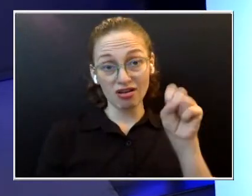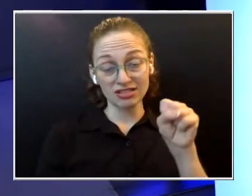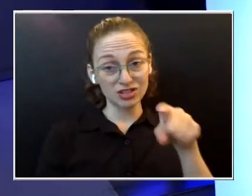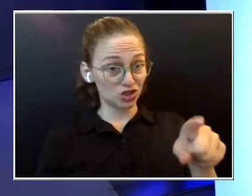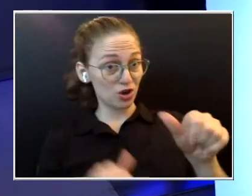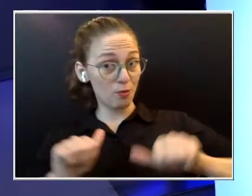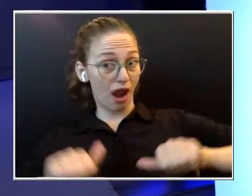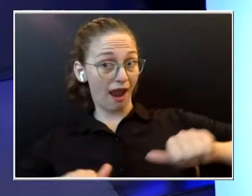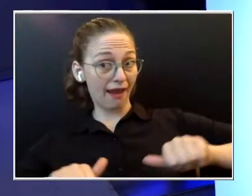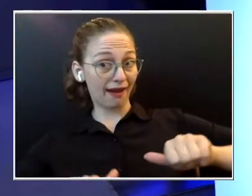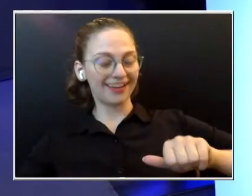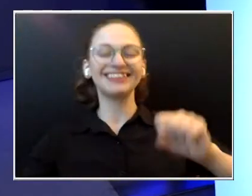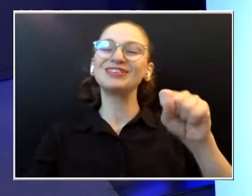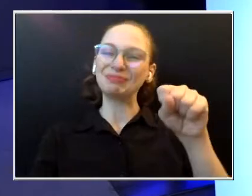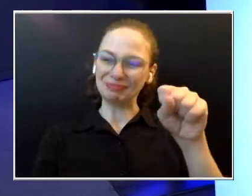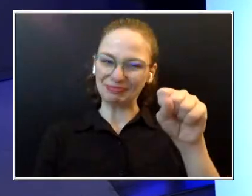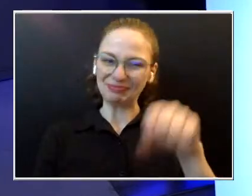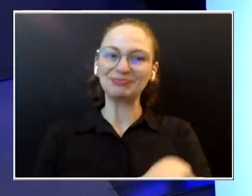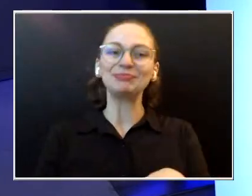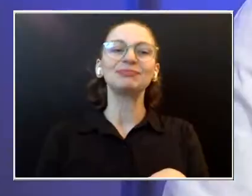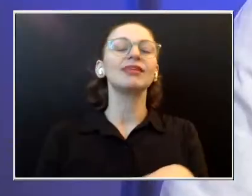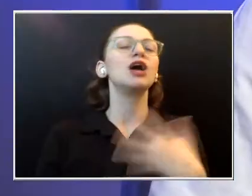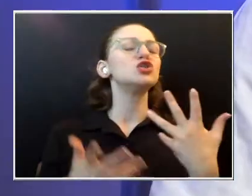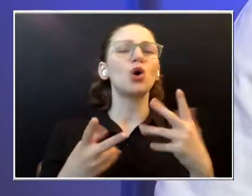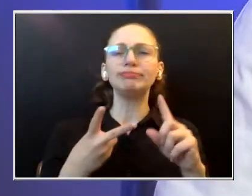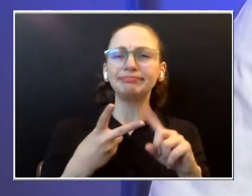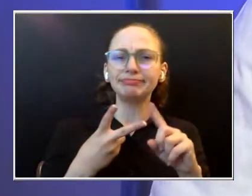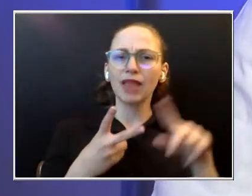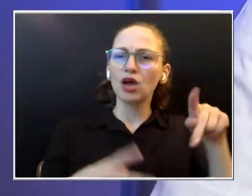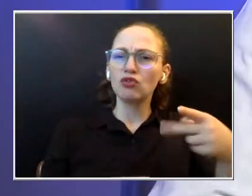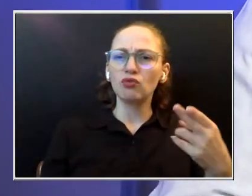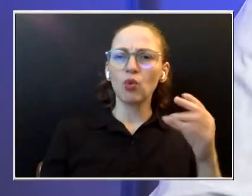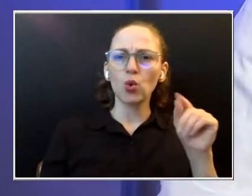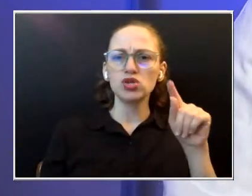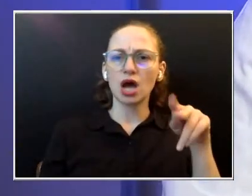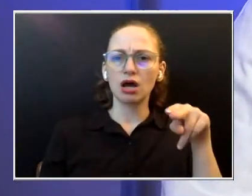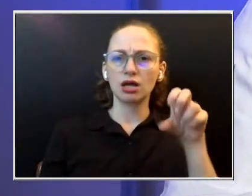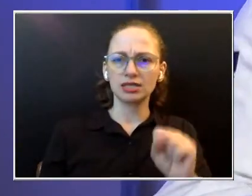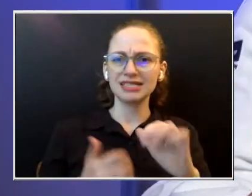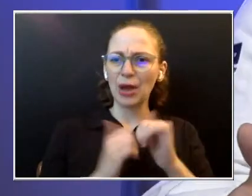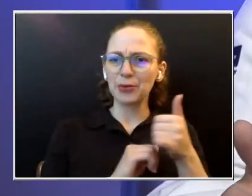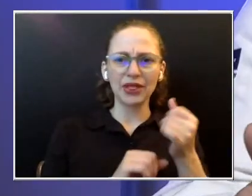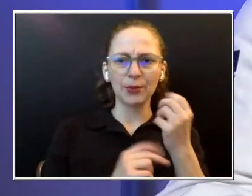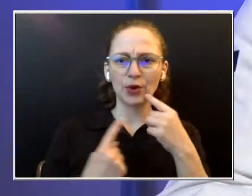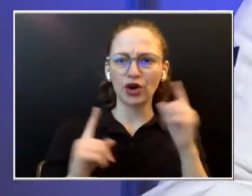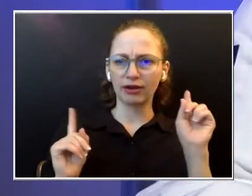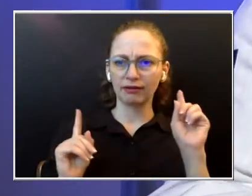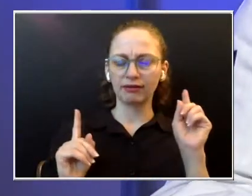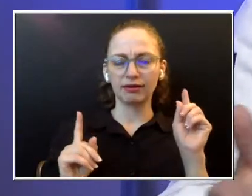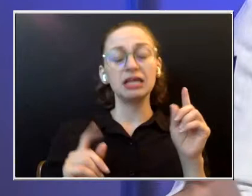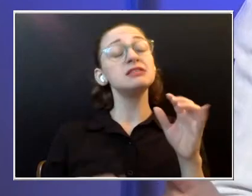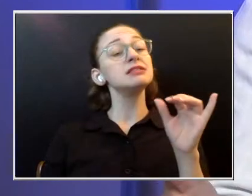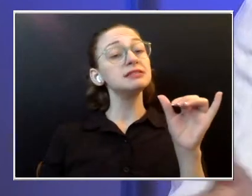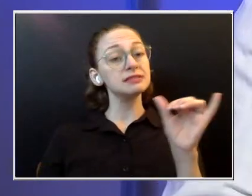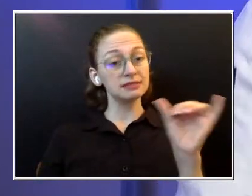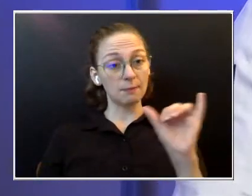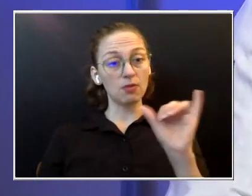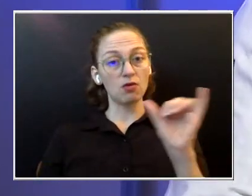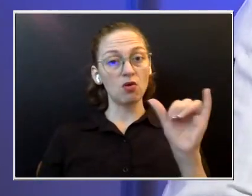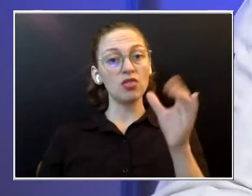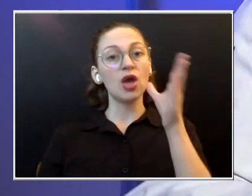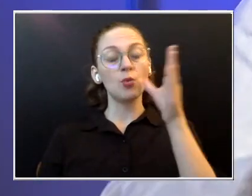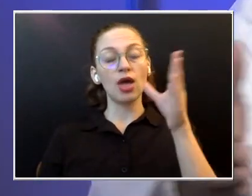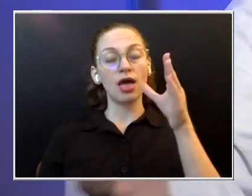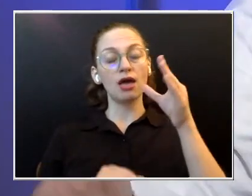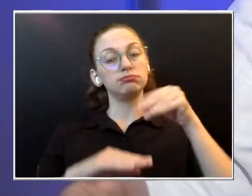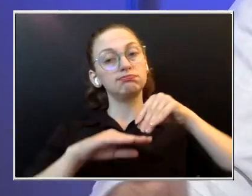do photons work then? So photons still work in a similar manner, is that they're going to travel through a tissue,